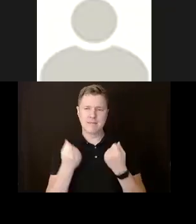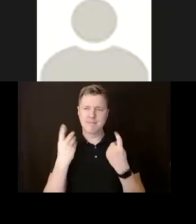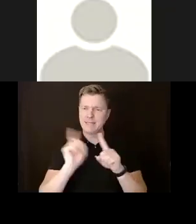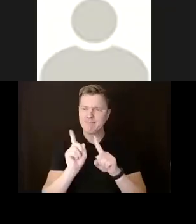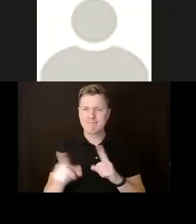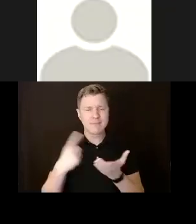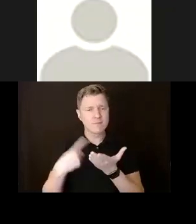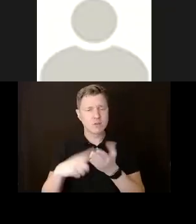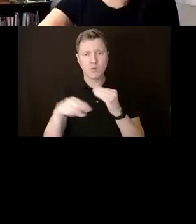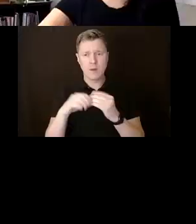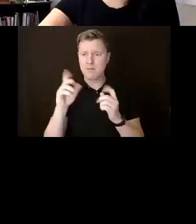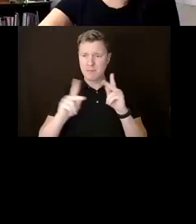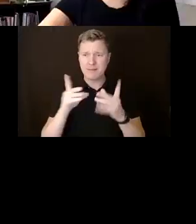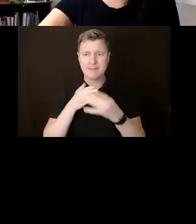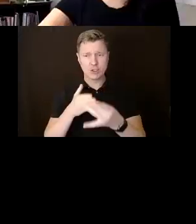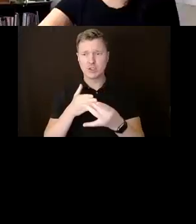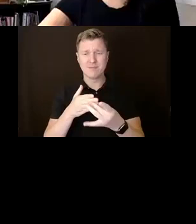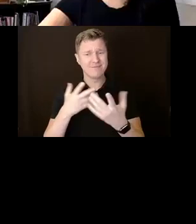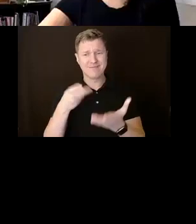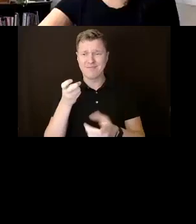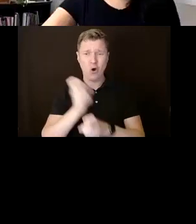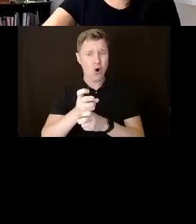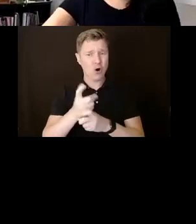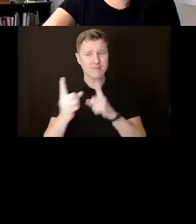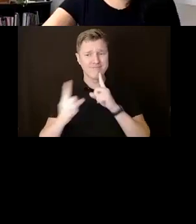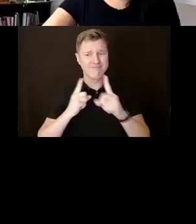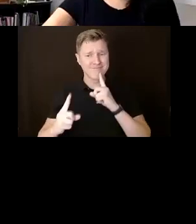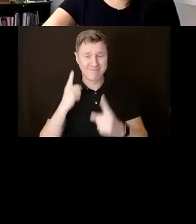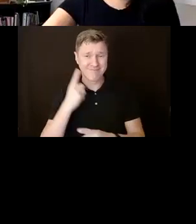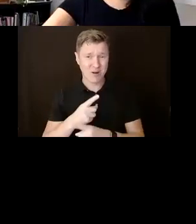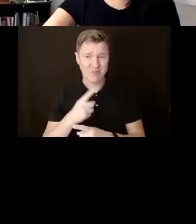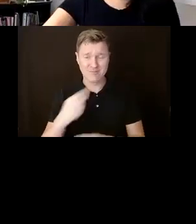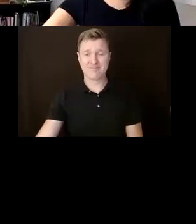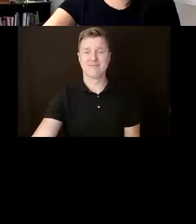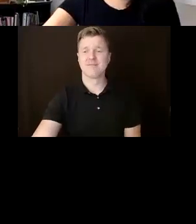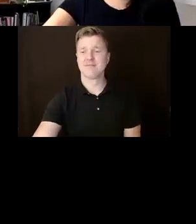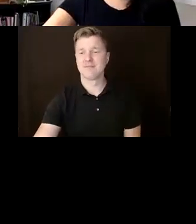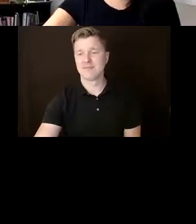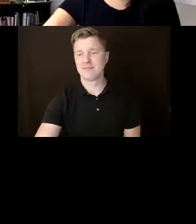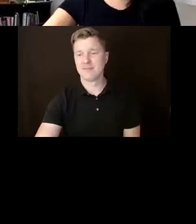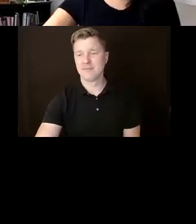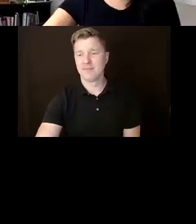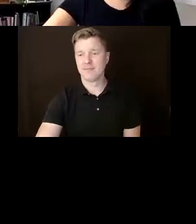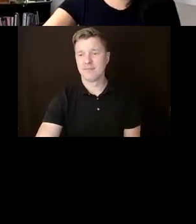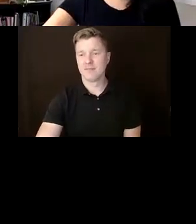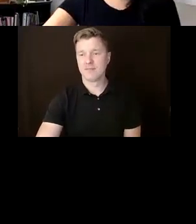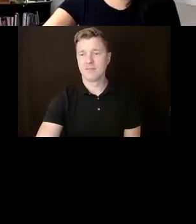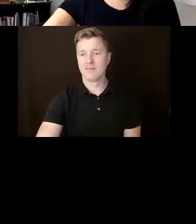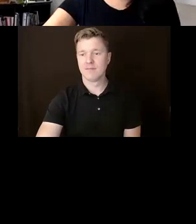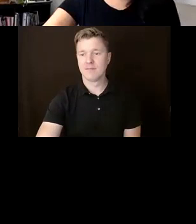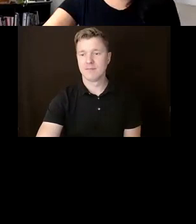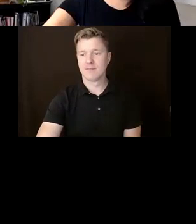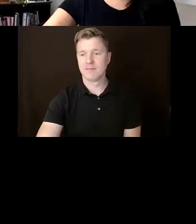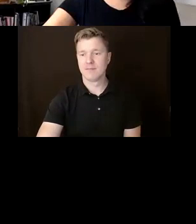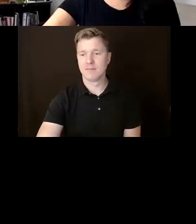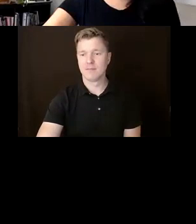think these are just really hard conversations. So I just want to honor that we're really conceptualizing and